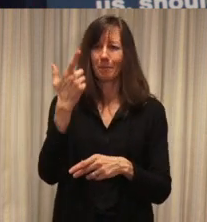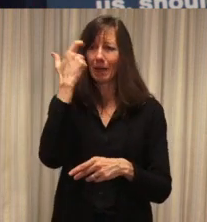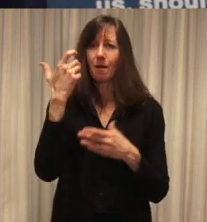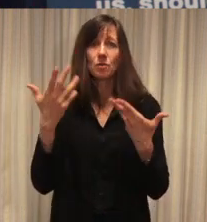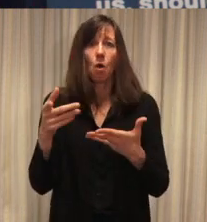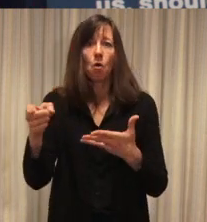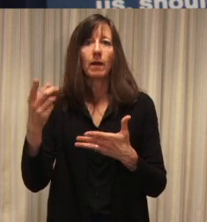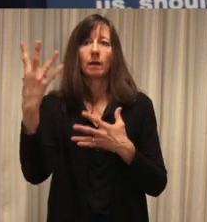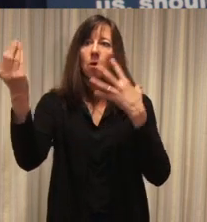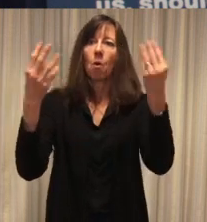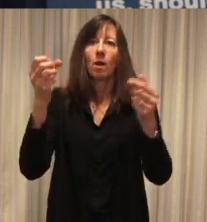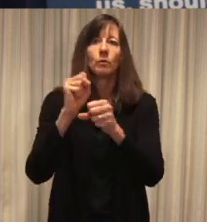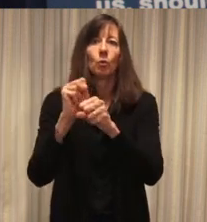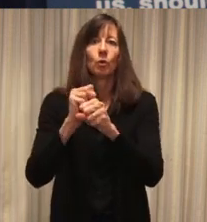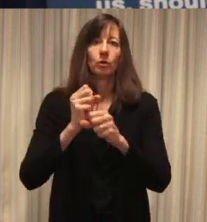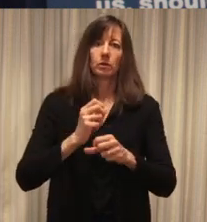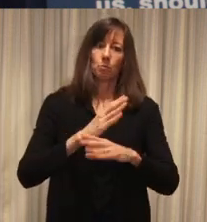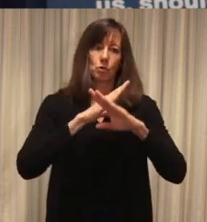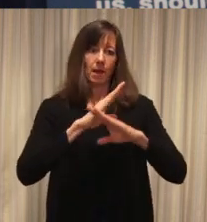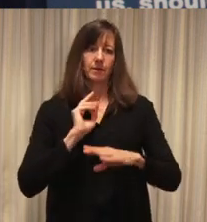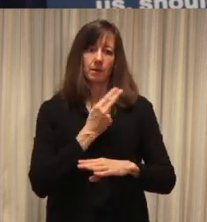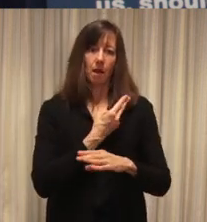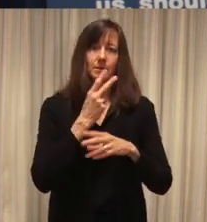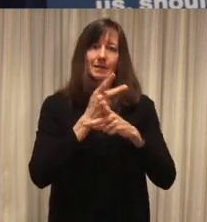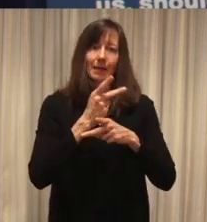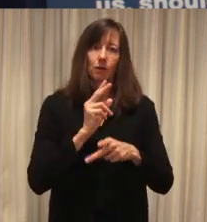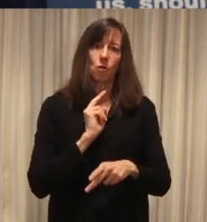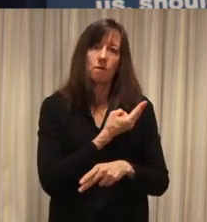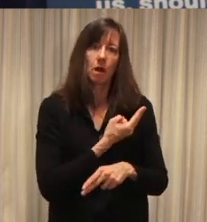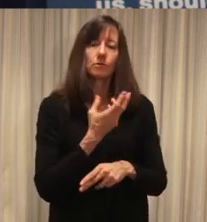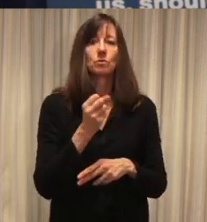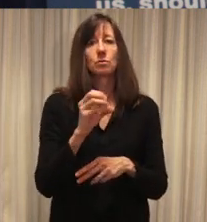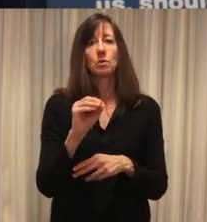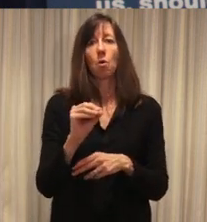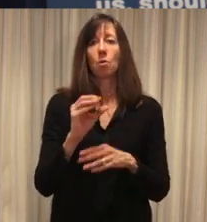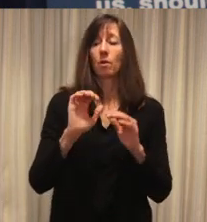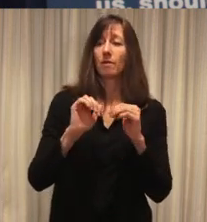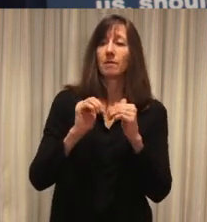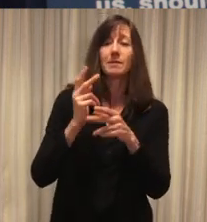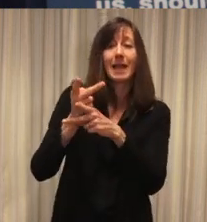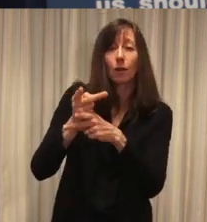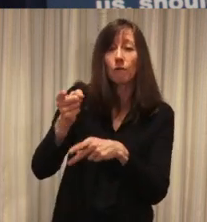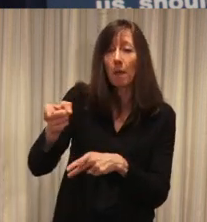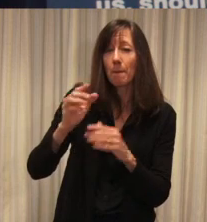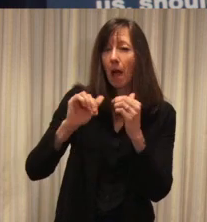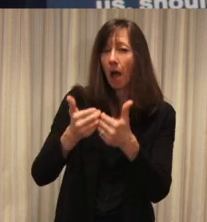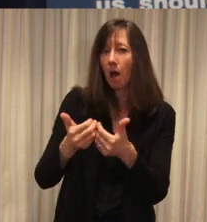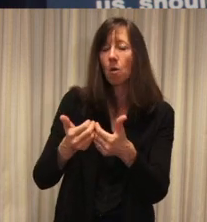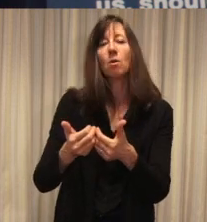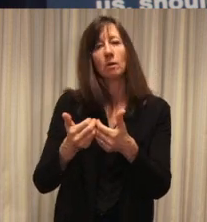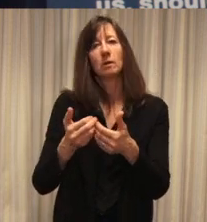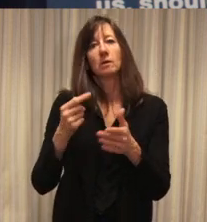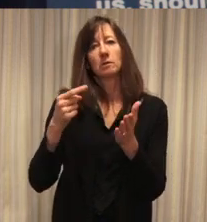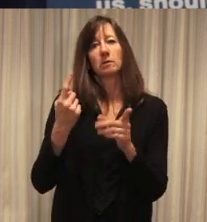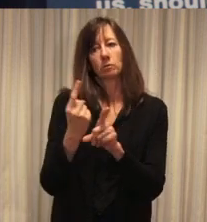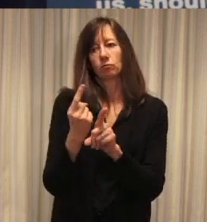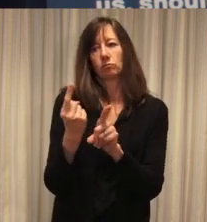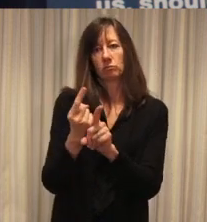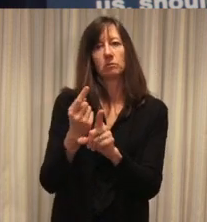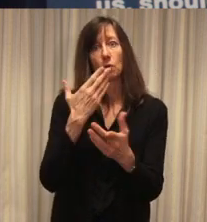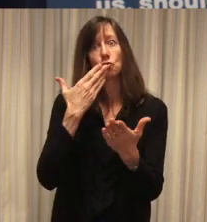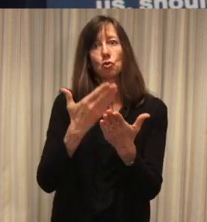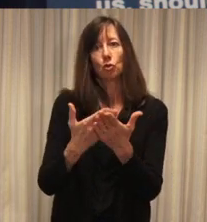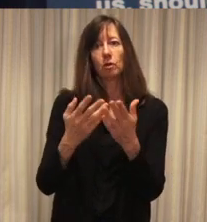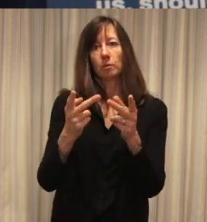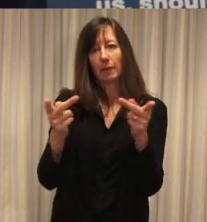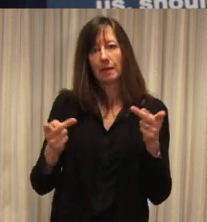with ensuring decent housing and options for them here in Ulster County. So one is identify the problem and build support and